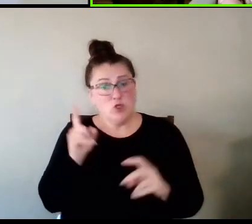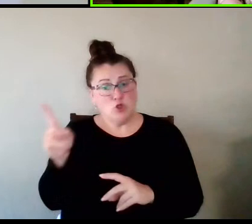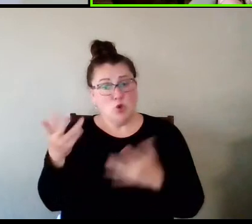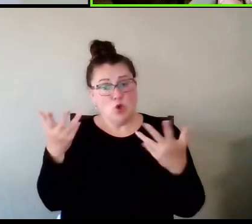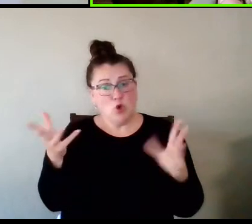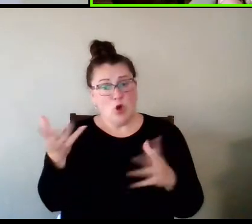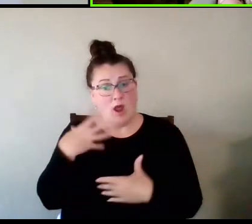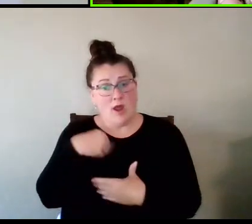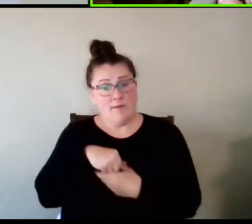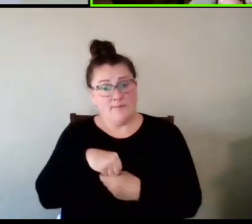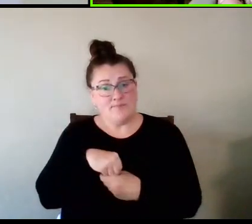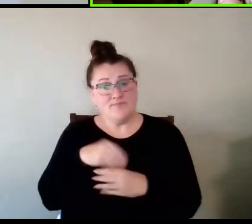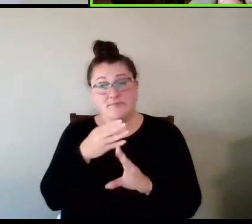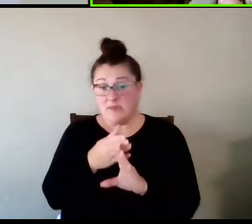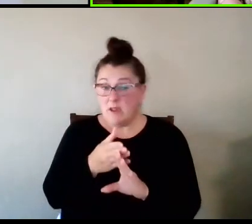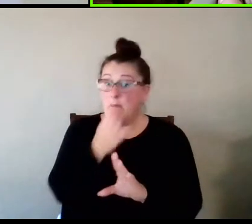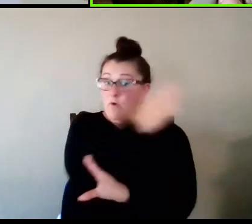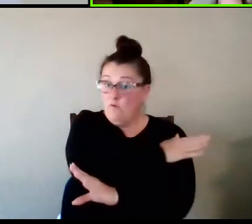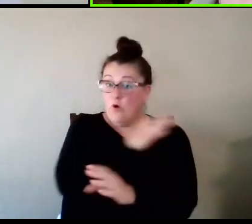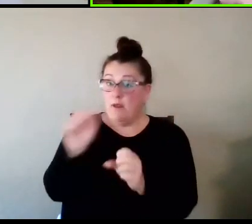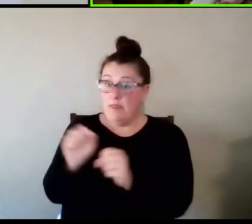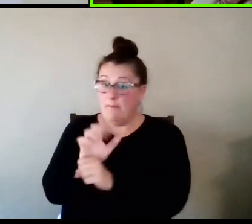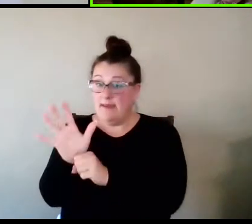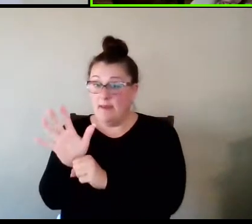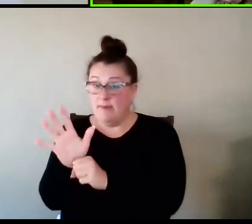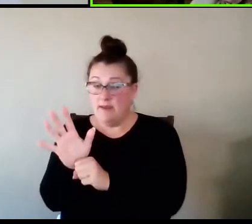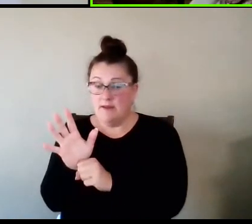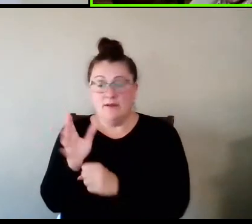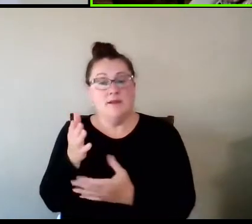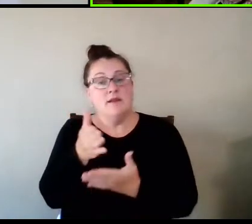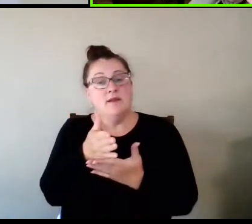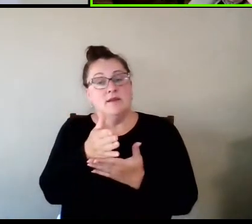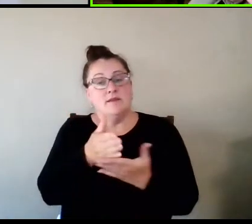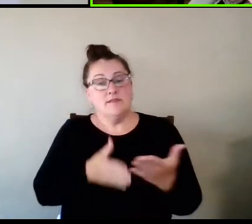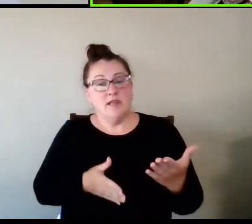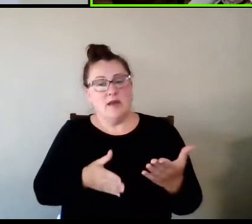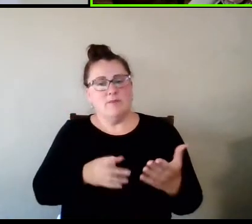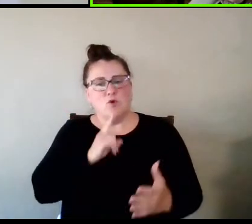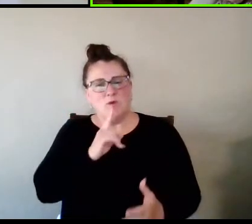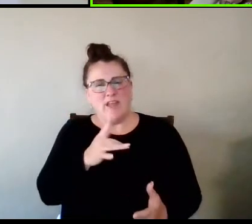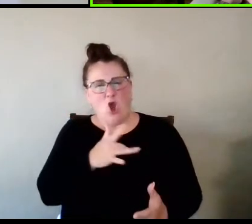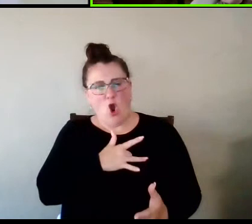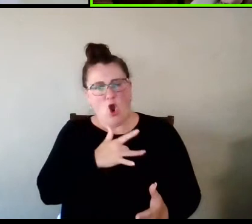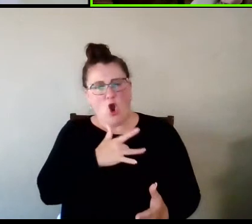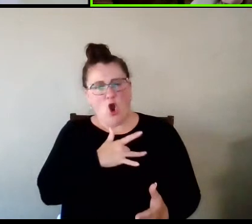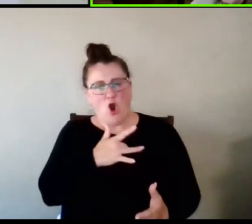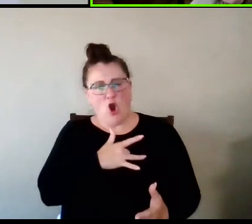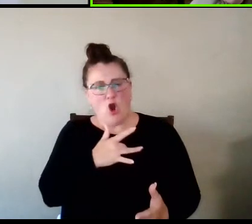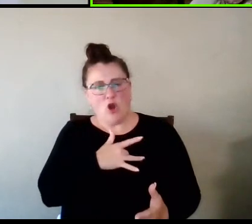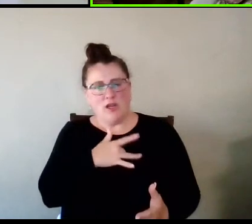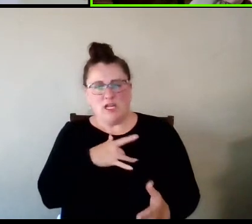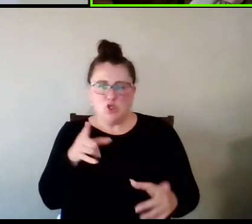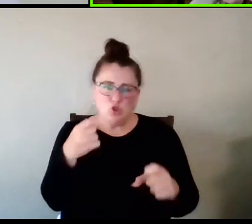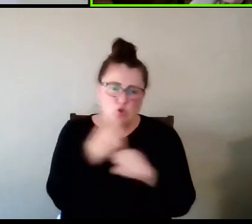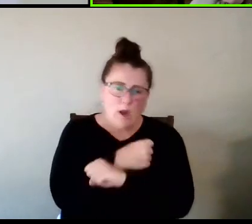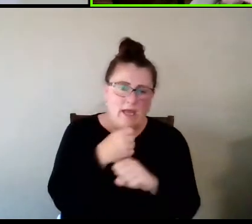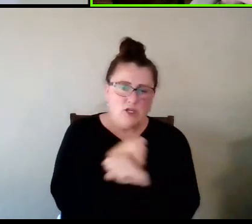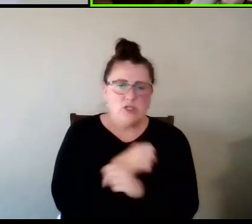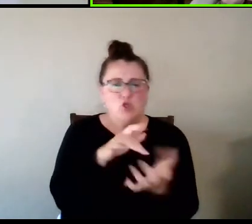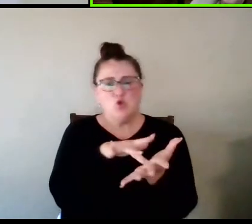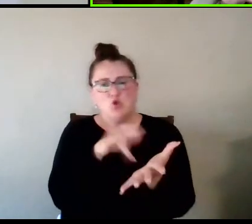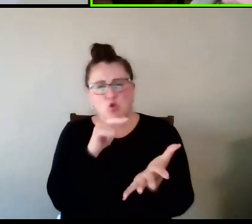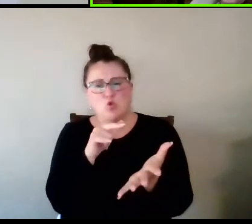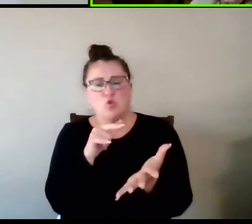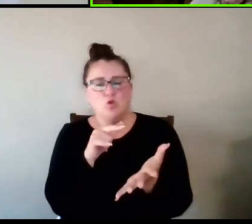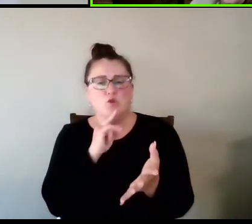engaging with even pre-pandemic. And some of them were at the heart of the strategies you used to turn around